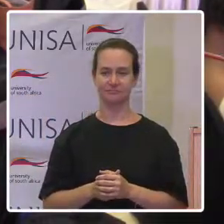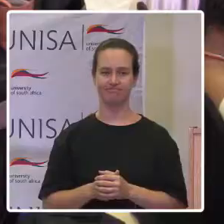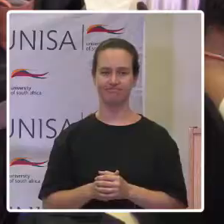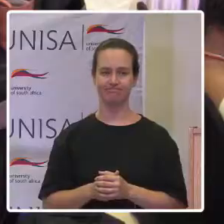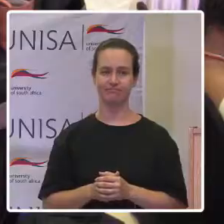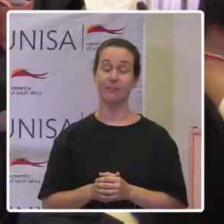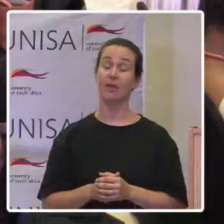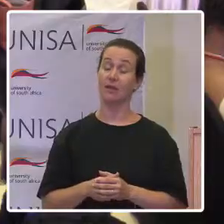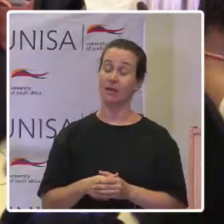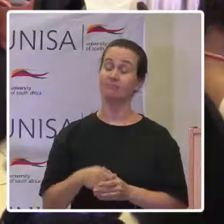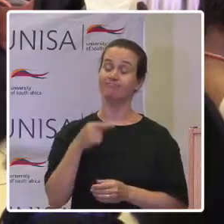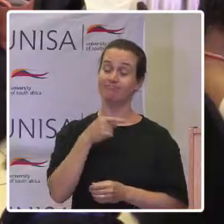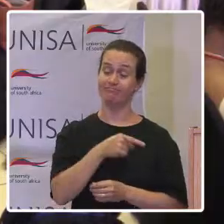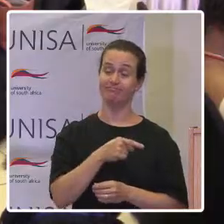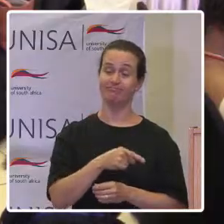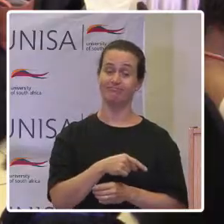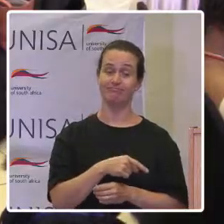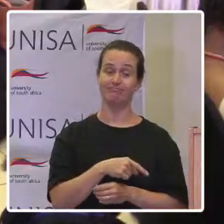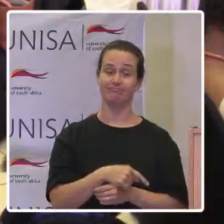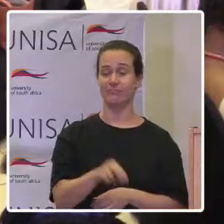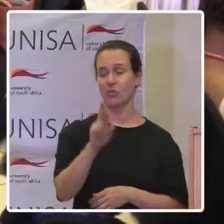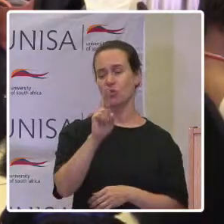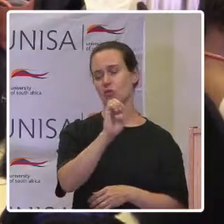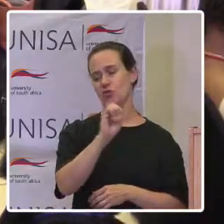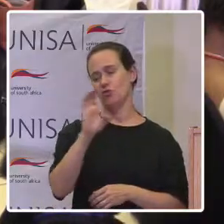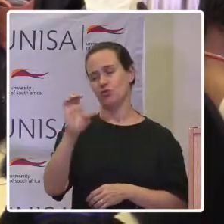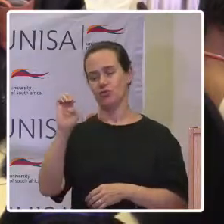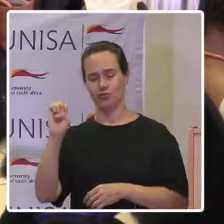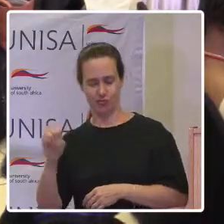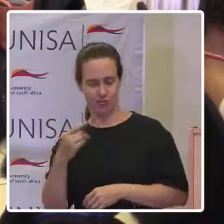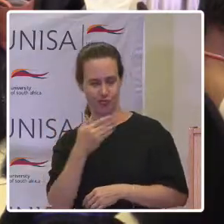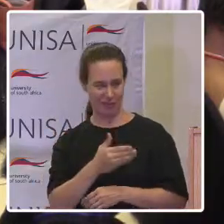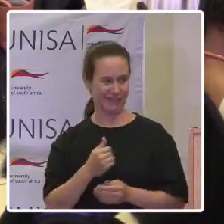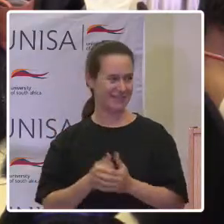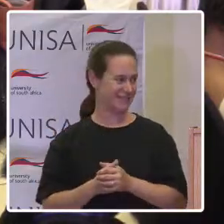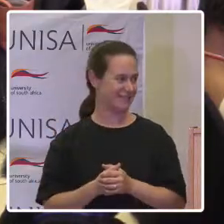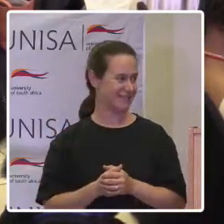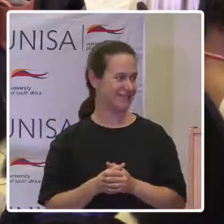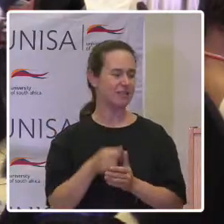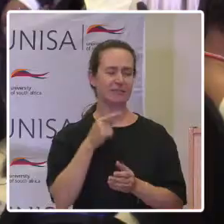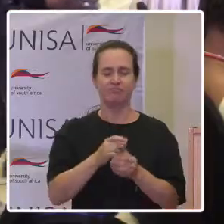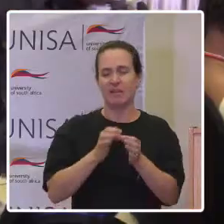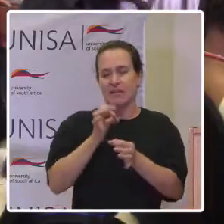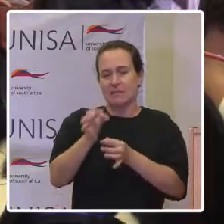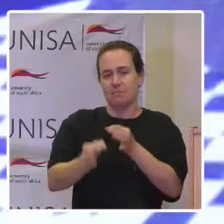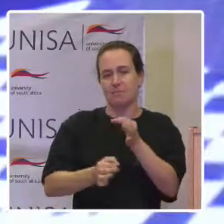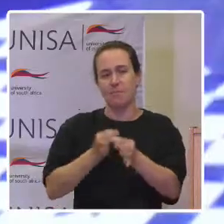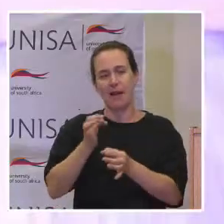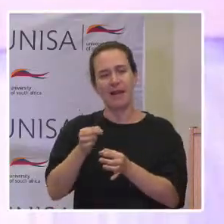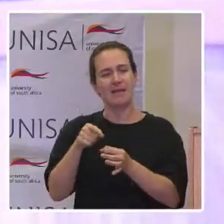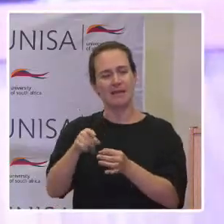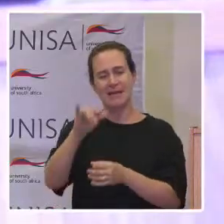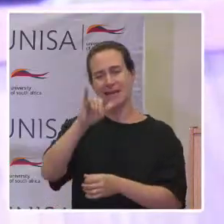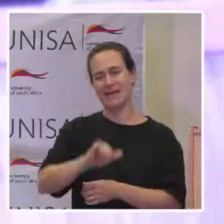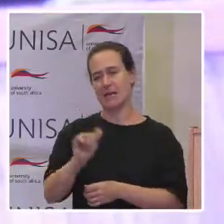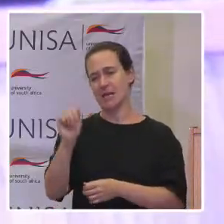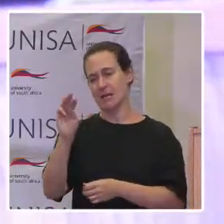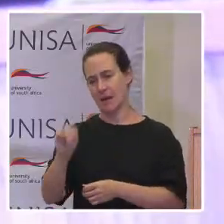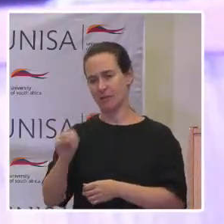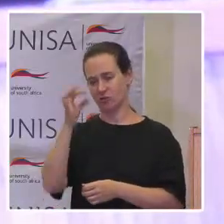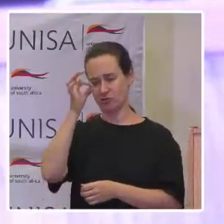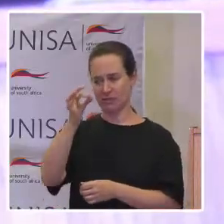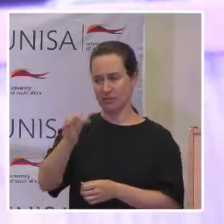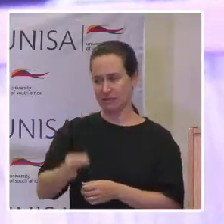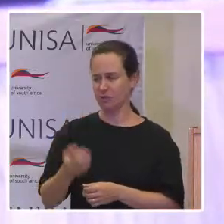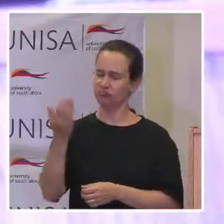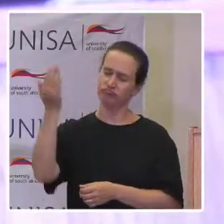That was Mr. Rhys Lintel unpacking the Yamoussoukro decision.